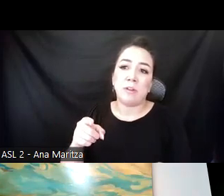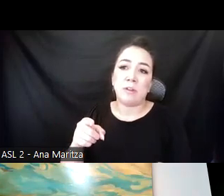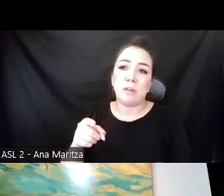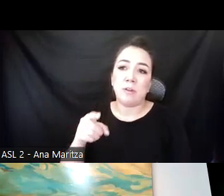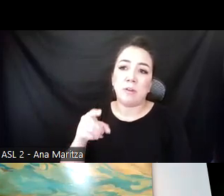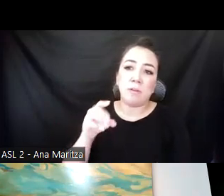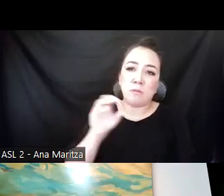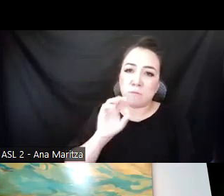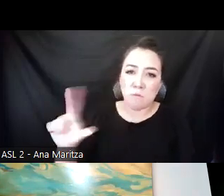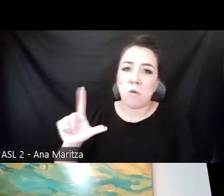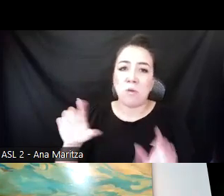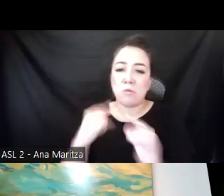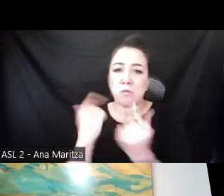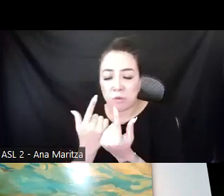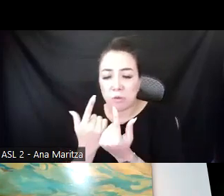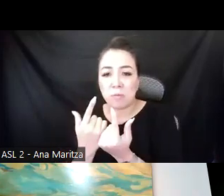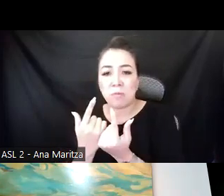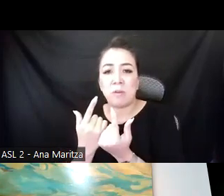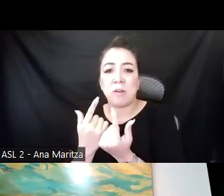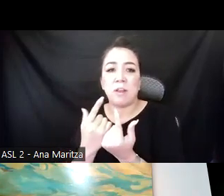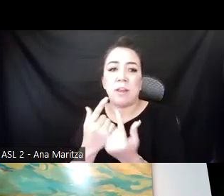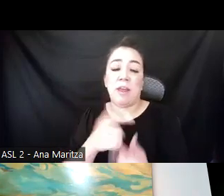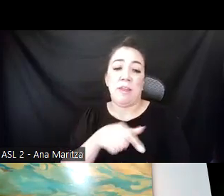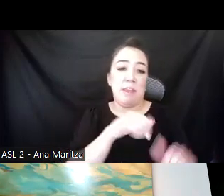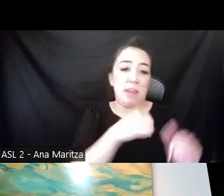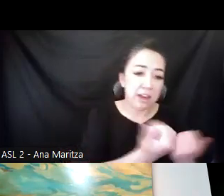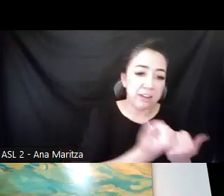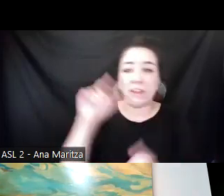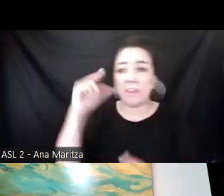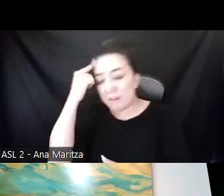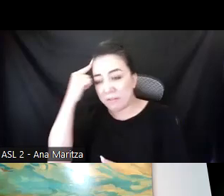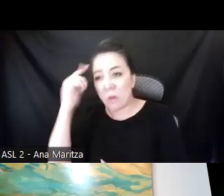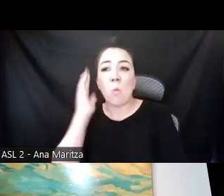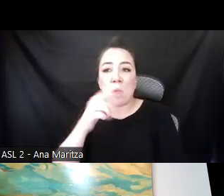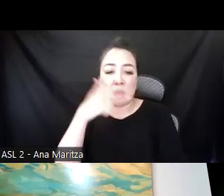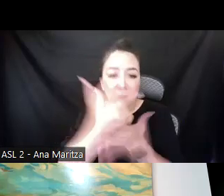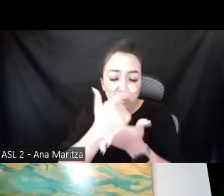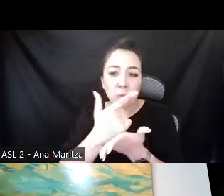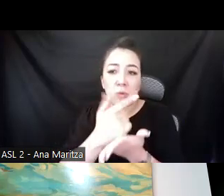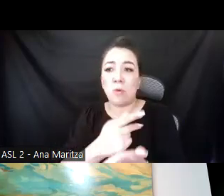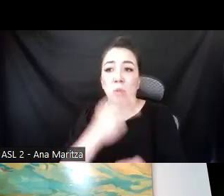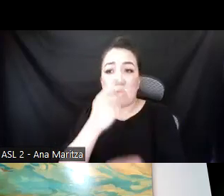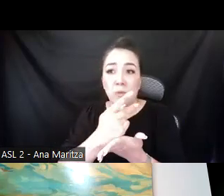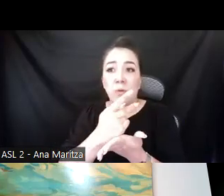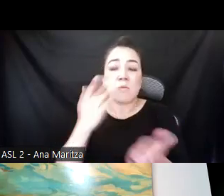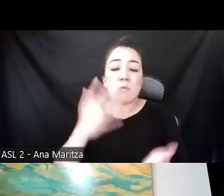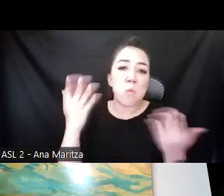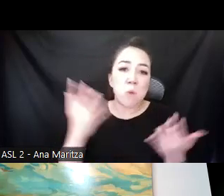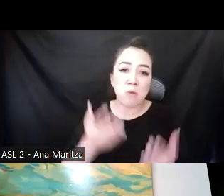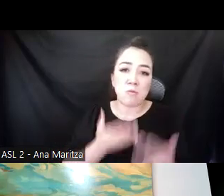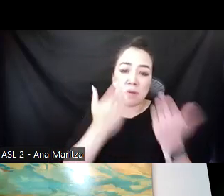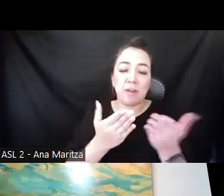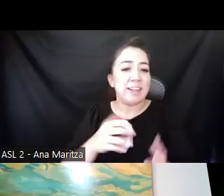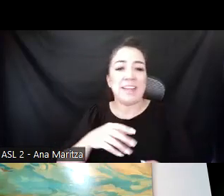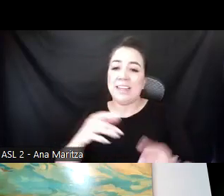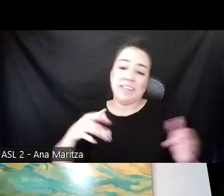and ultimately the agency and the governor will approve what recommendations move forward. So exciting